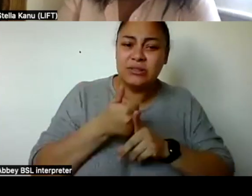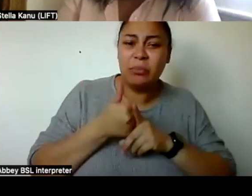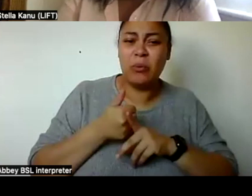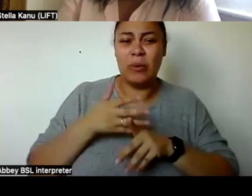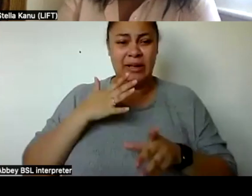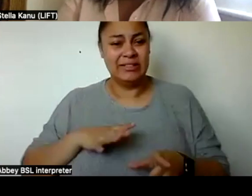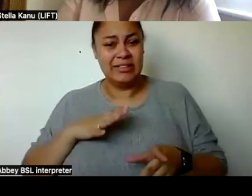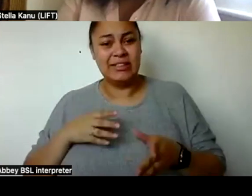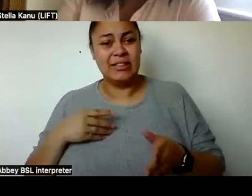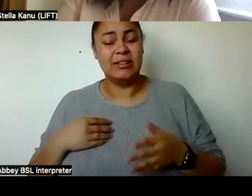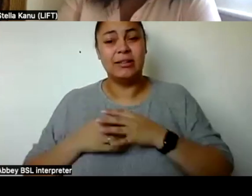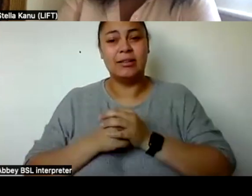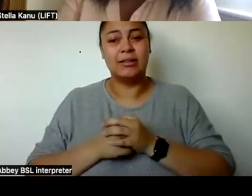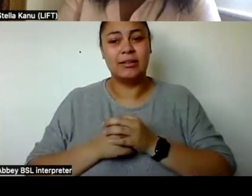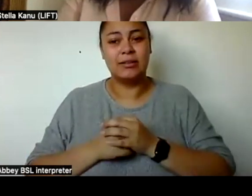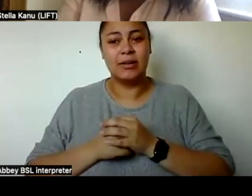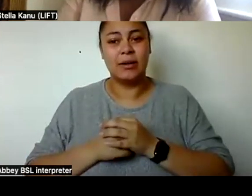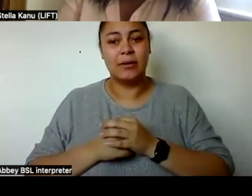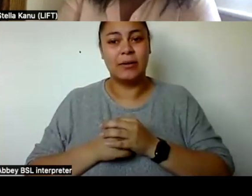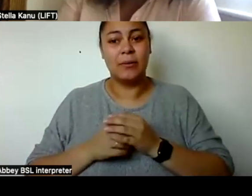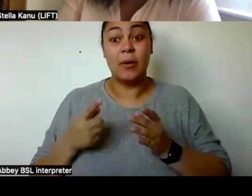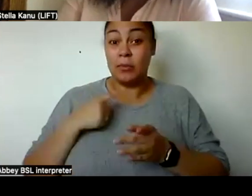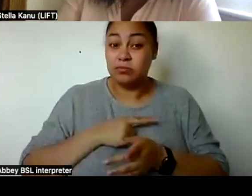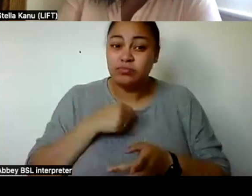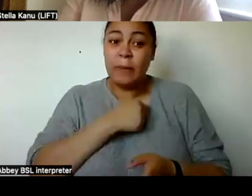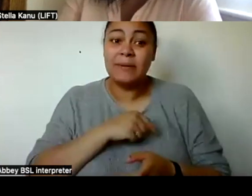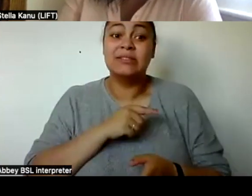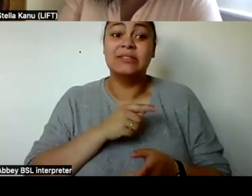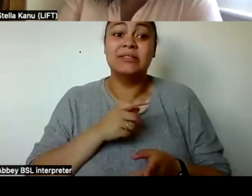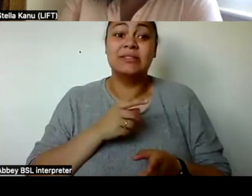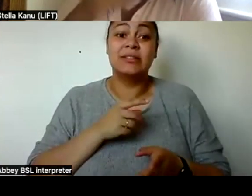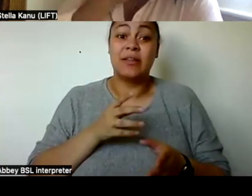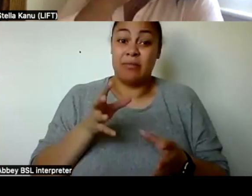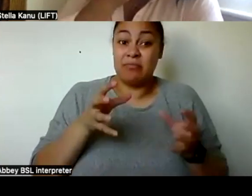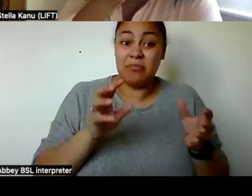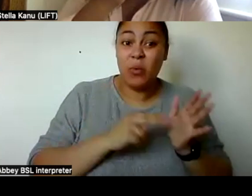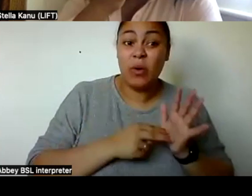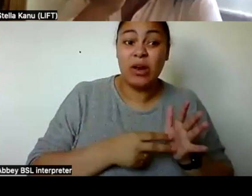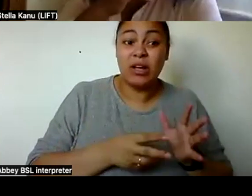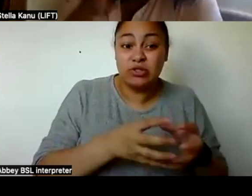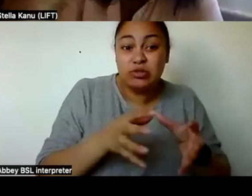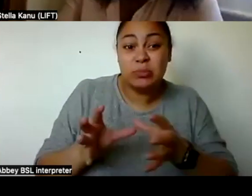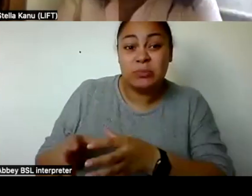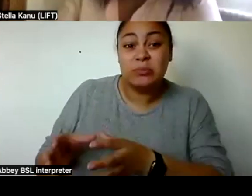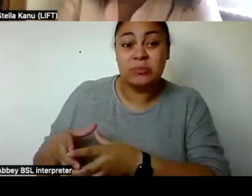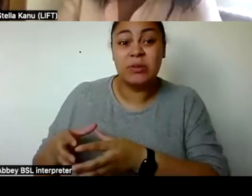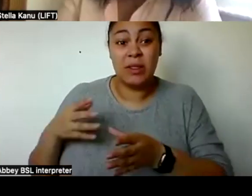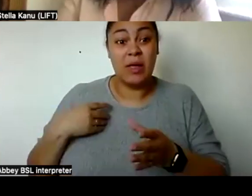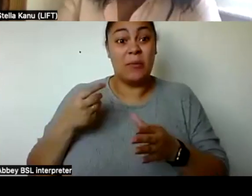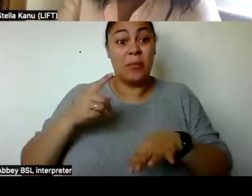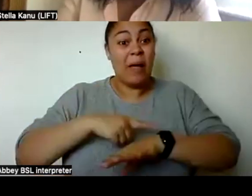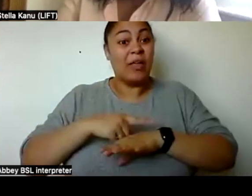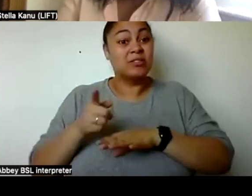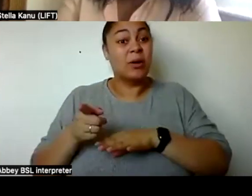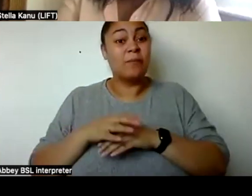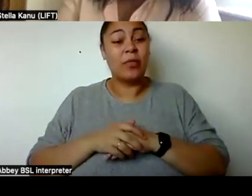to pay. And we made that promise to the sector during that time. And freelancers that were working with us were